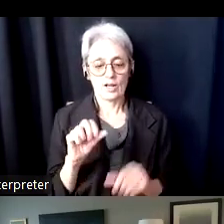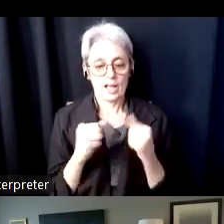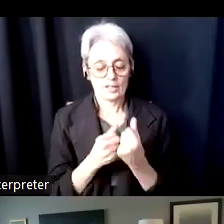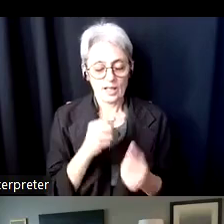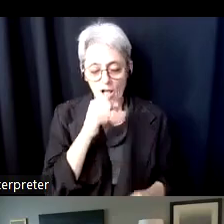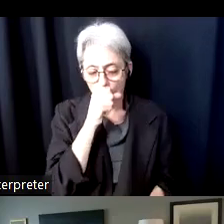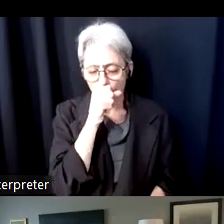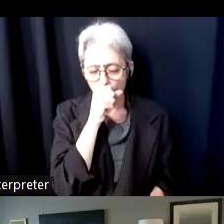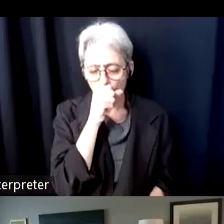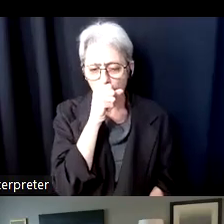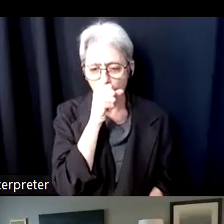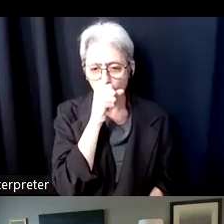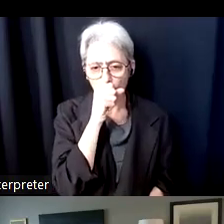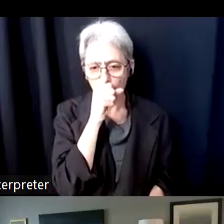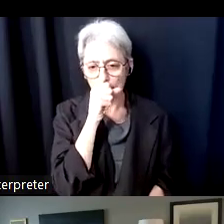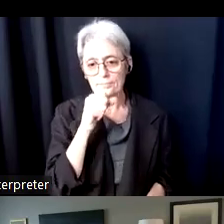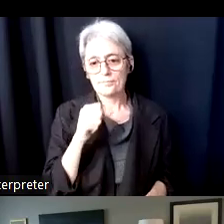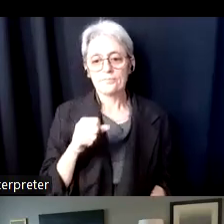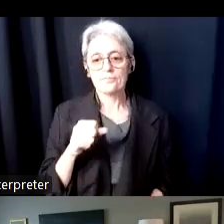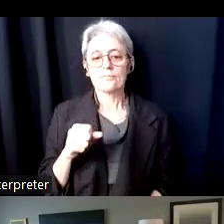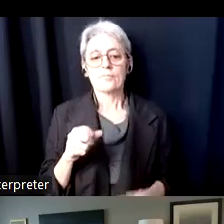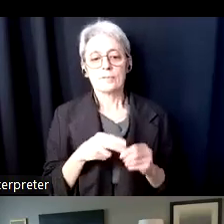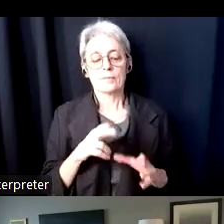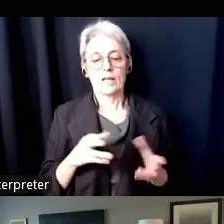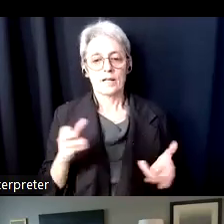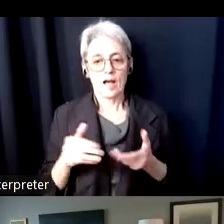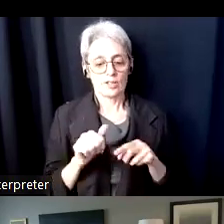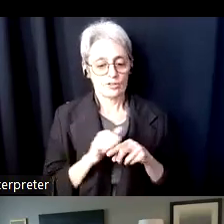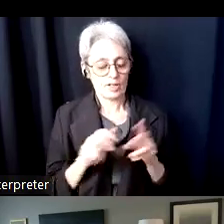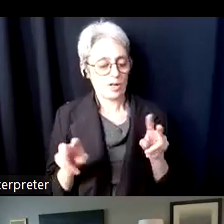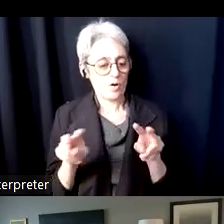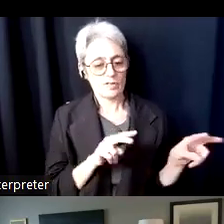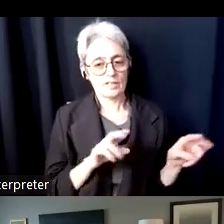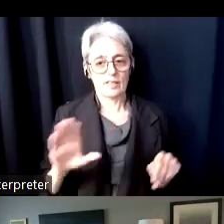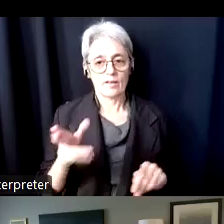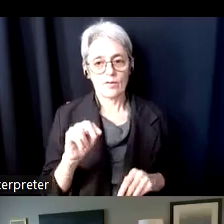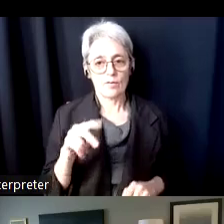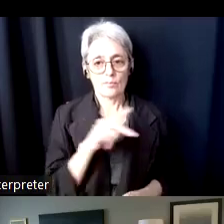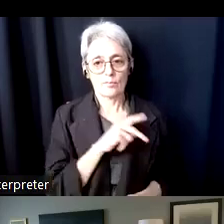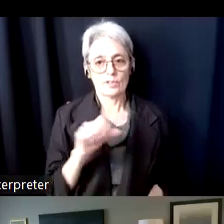allows participants to hire, train, and oversee their personal care workers.